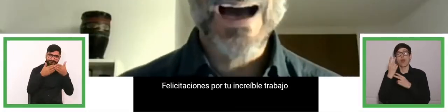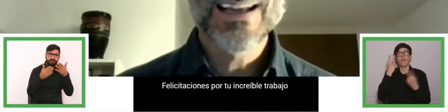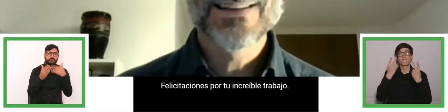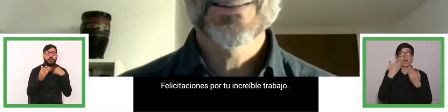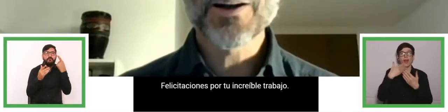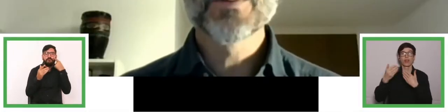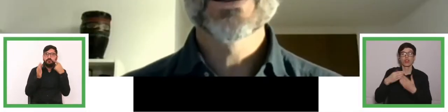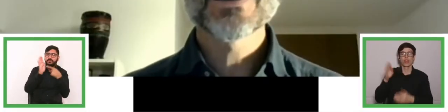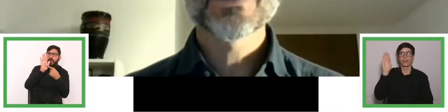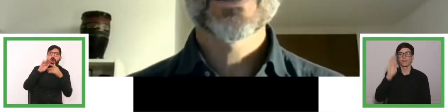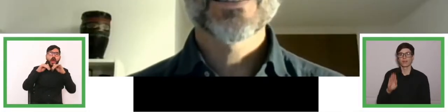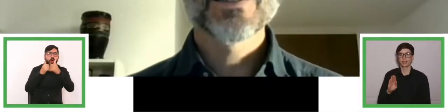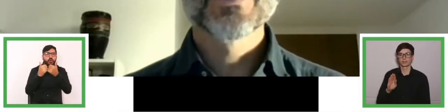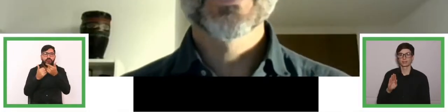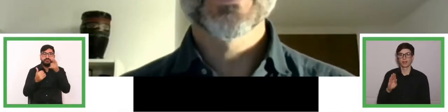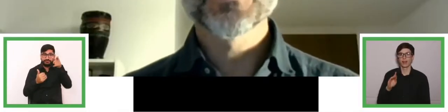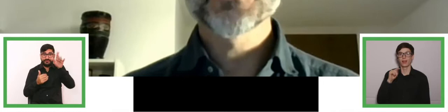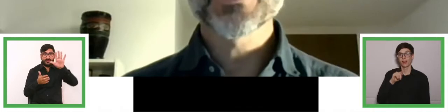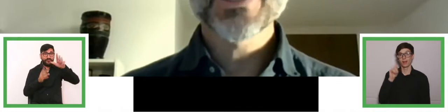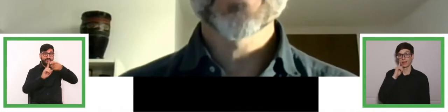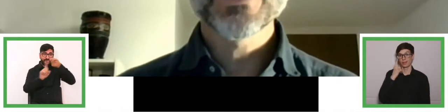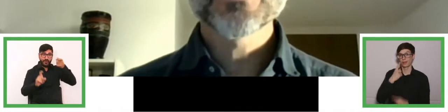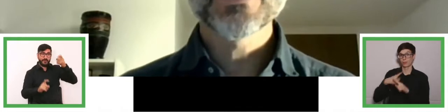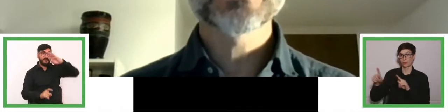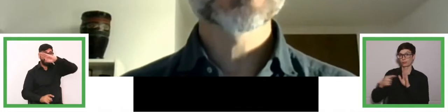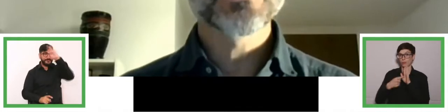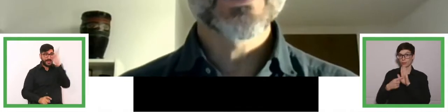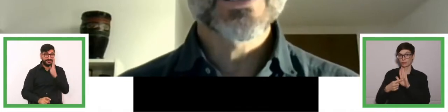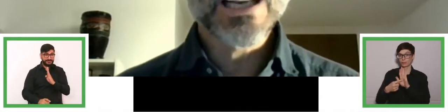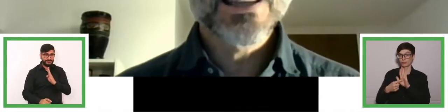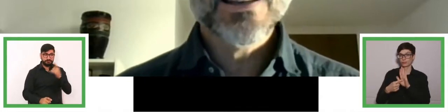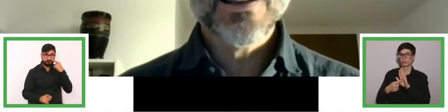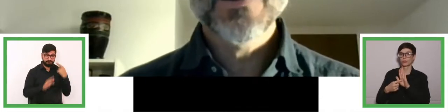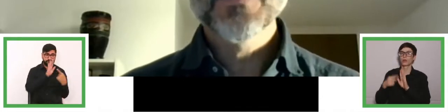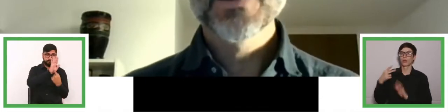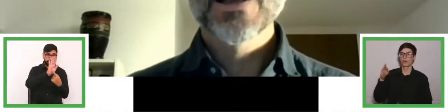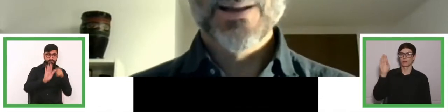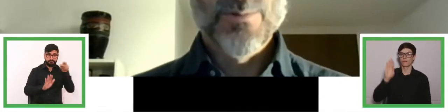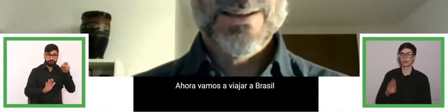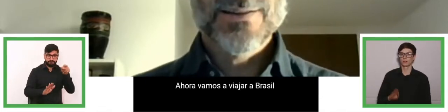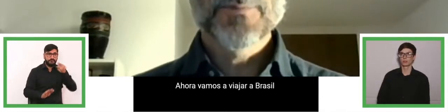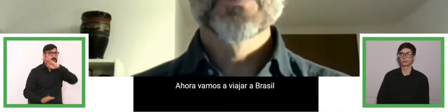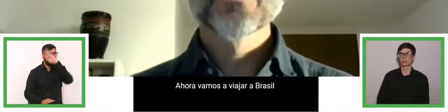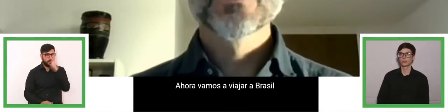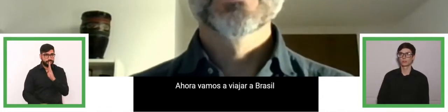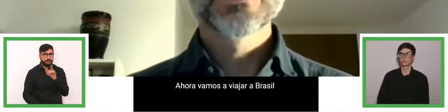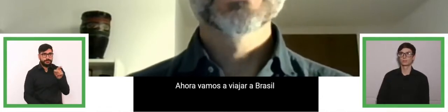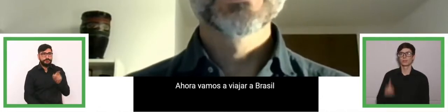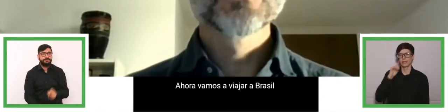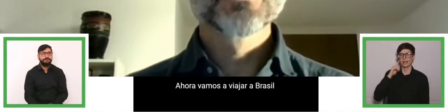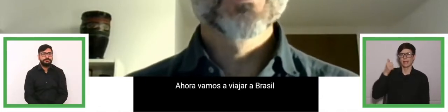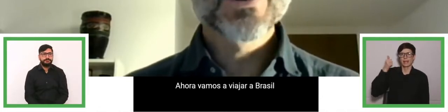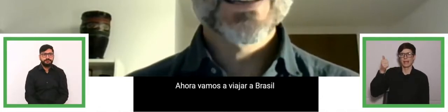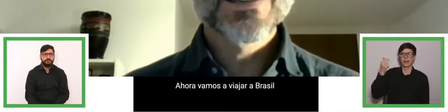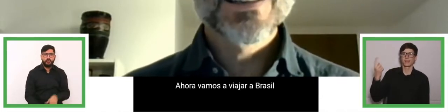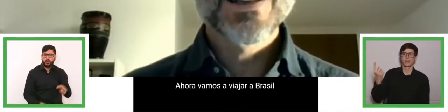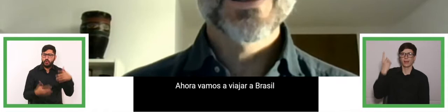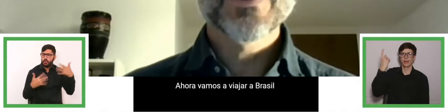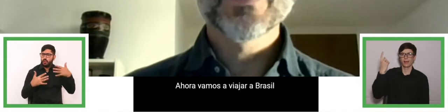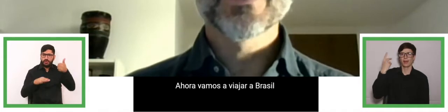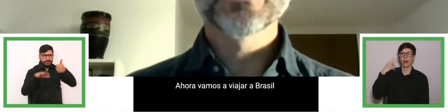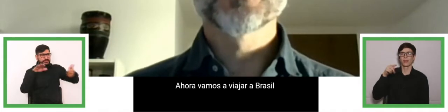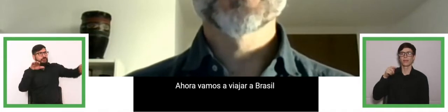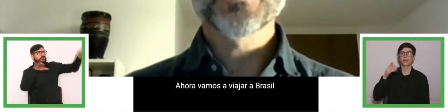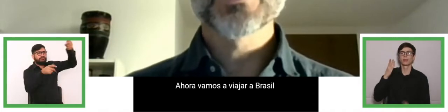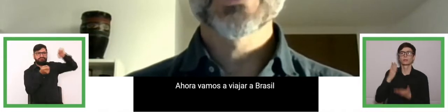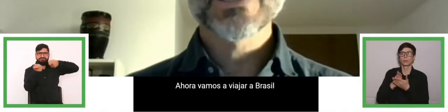be Alan Thomas, who's a project manager at the Escola de Gente in Brazil, and he will be presenting